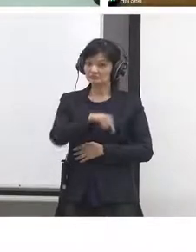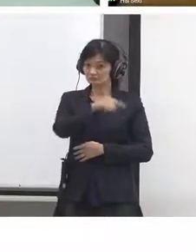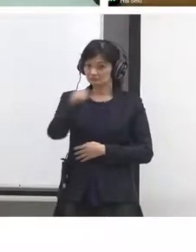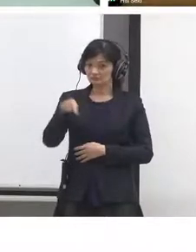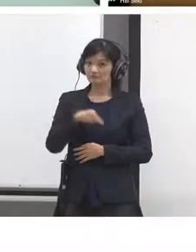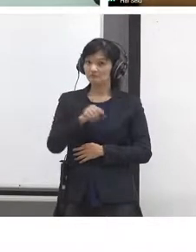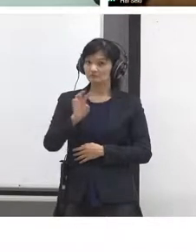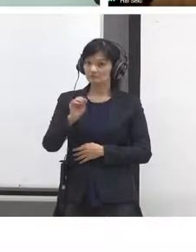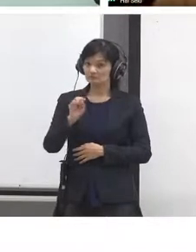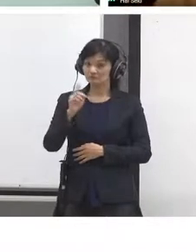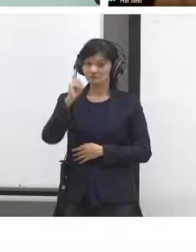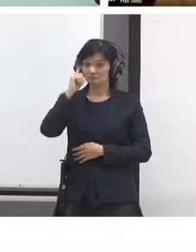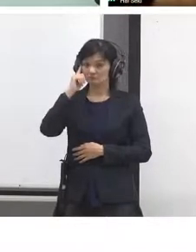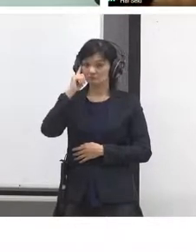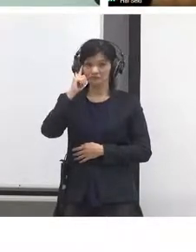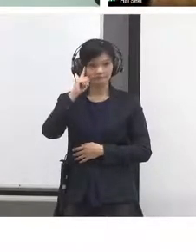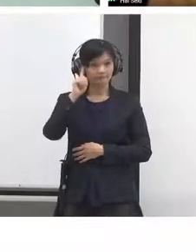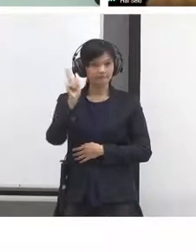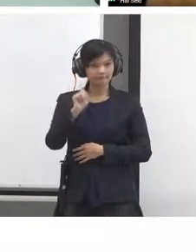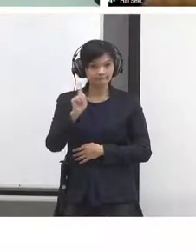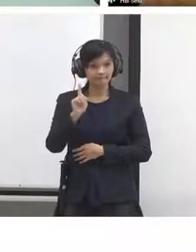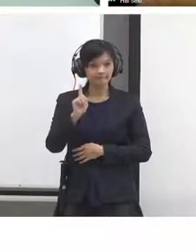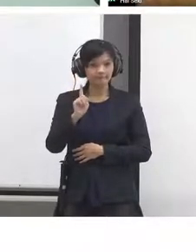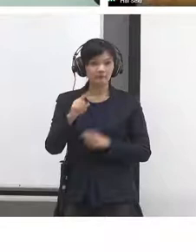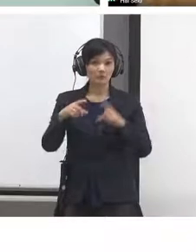this question?